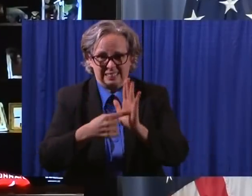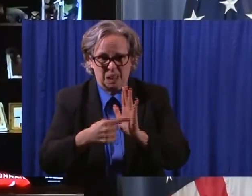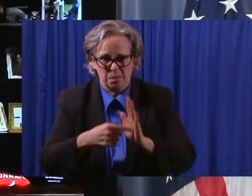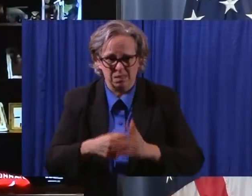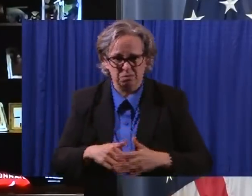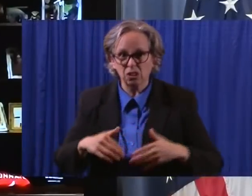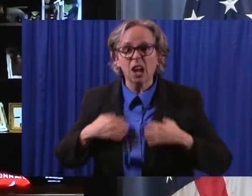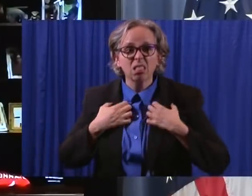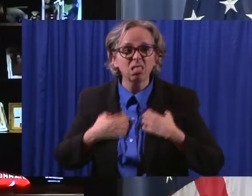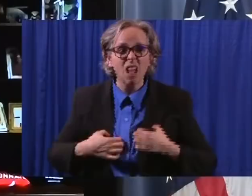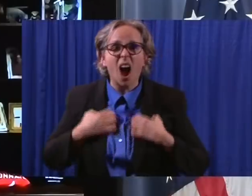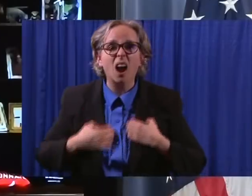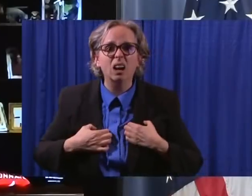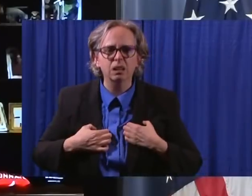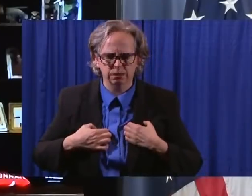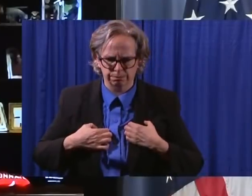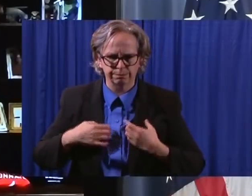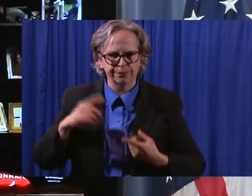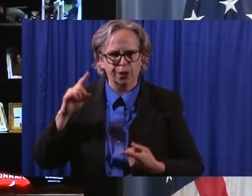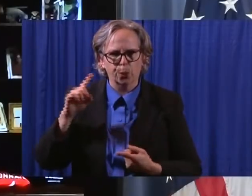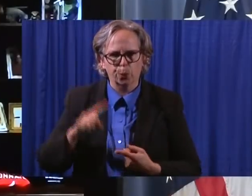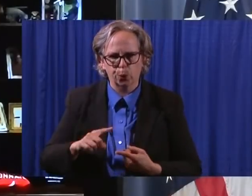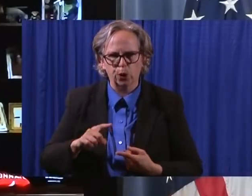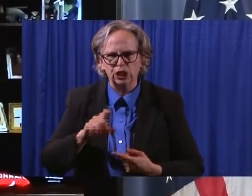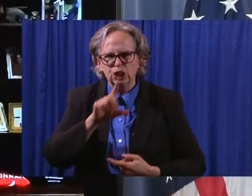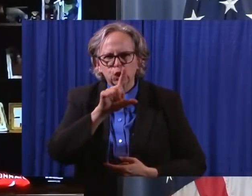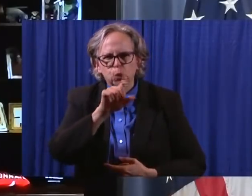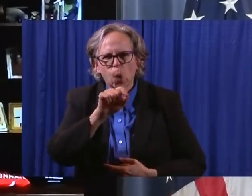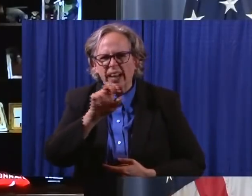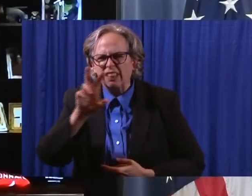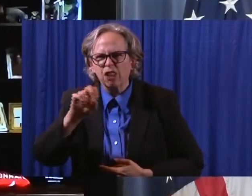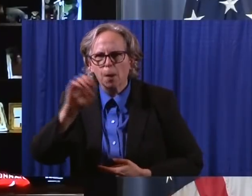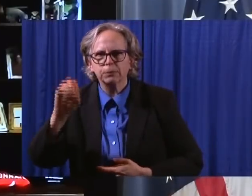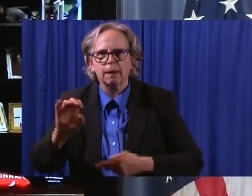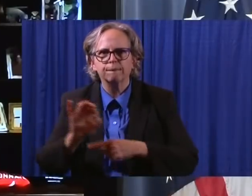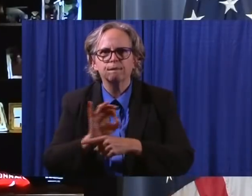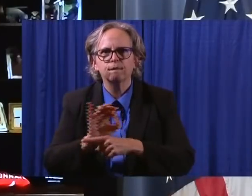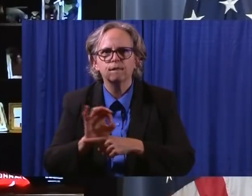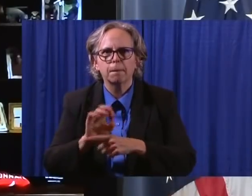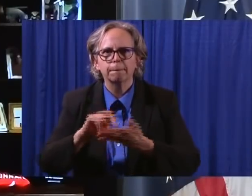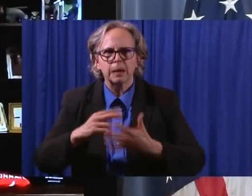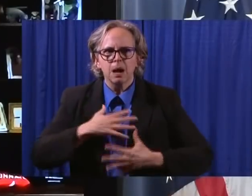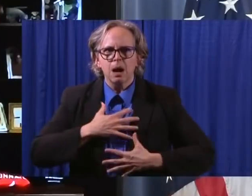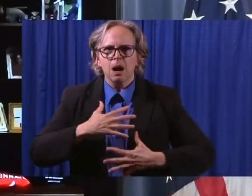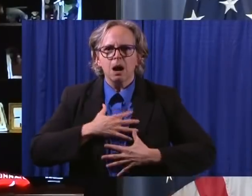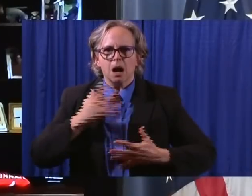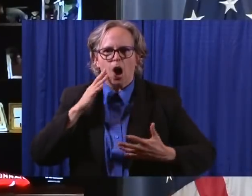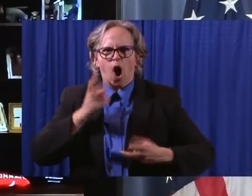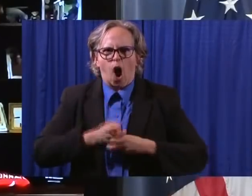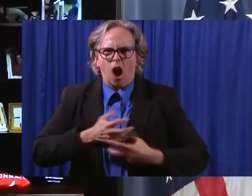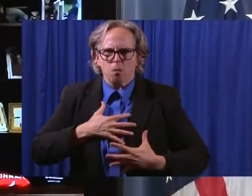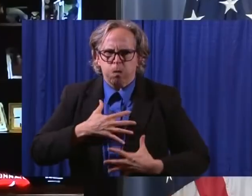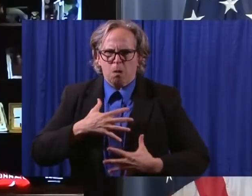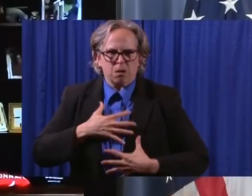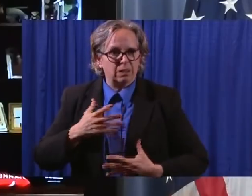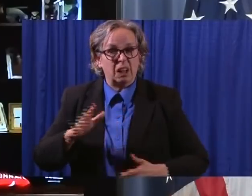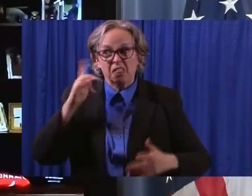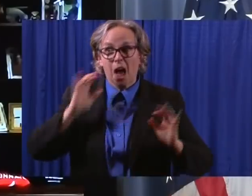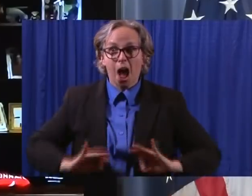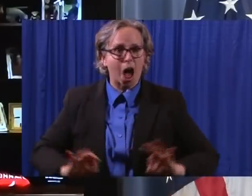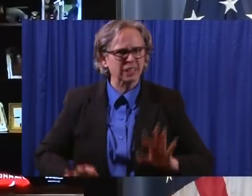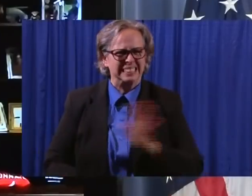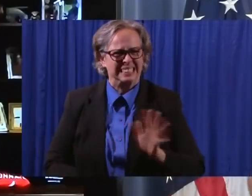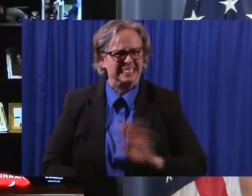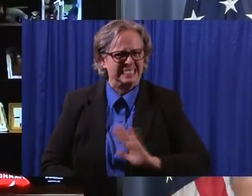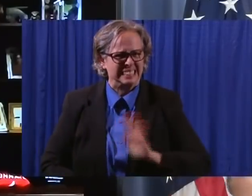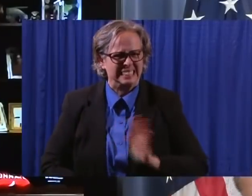of their lung function. So I don't think we should underestimate or think that this is kind of a benign disease. In fact, I'll just share with you that the last